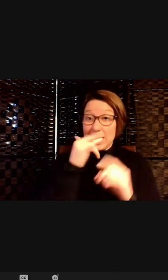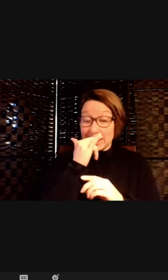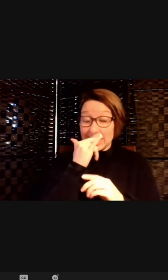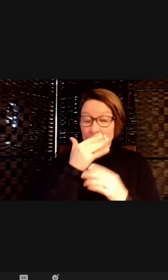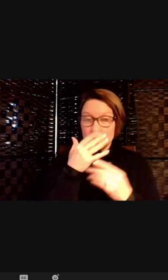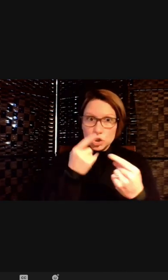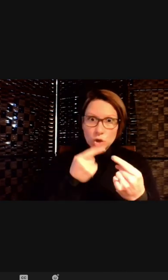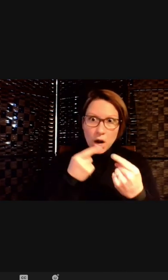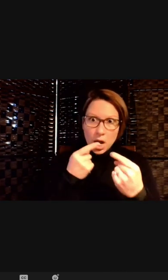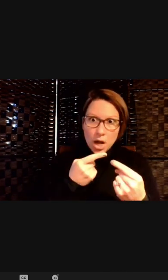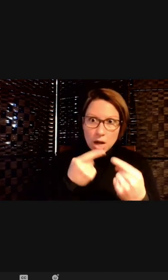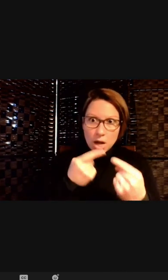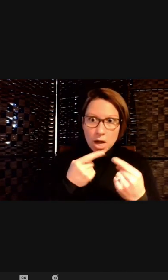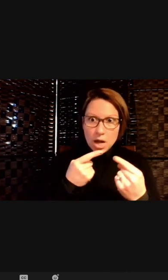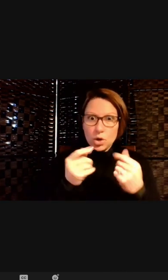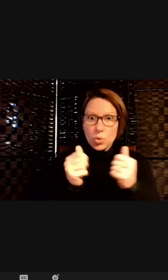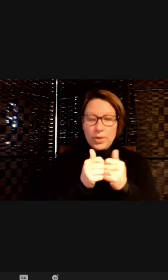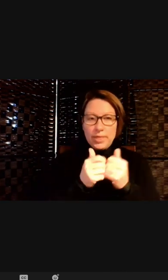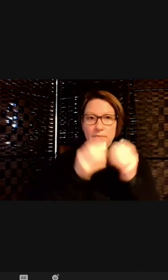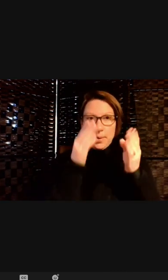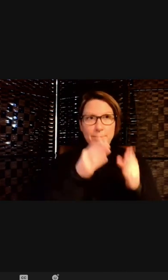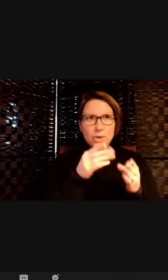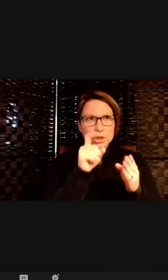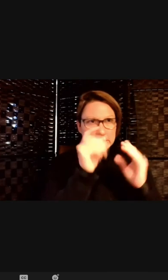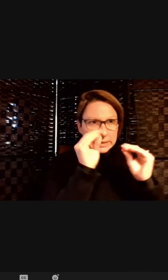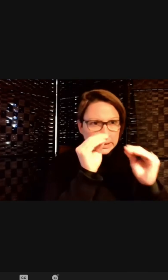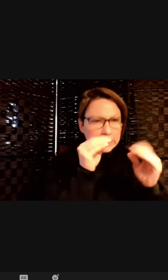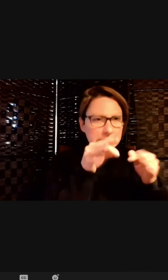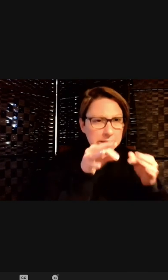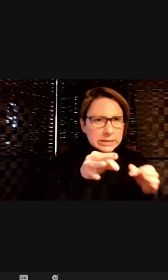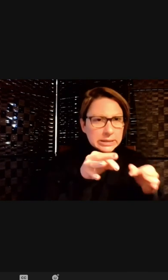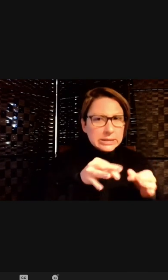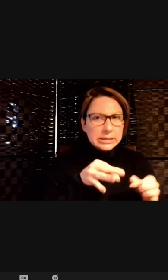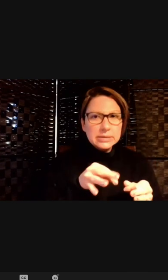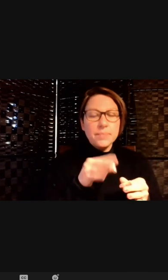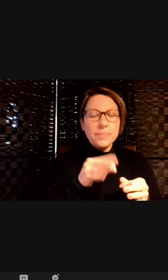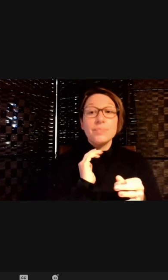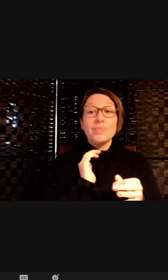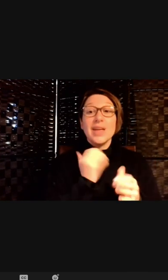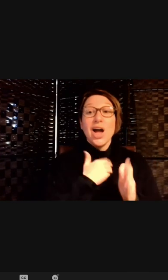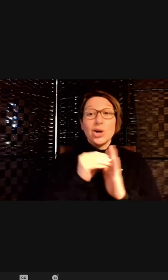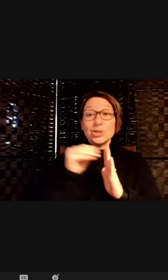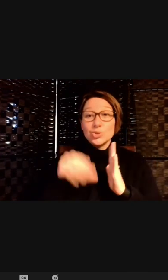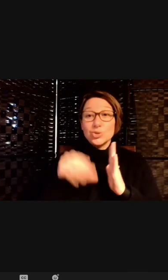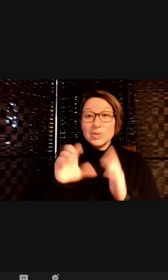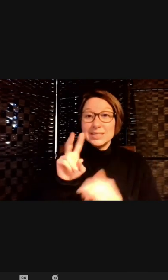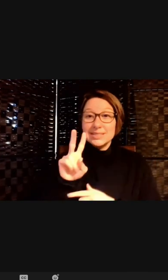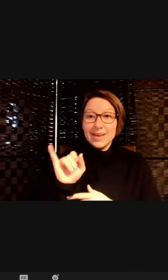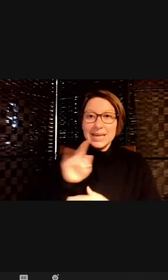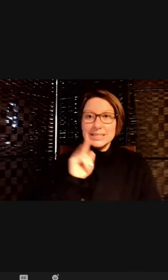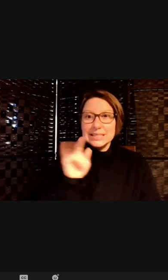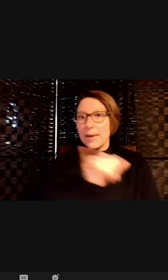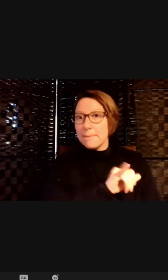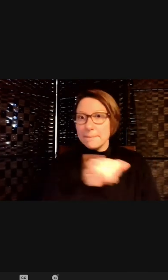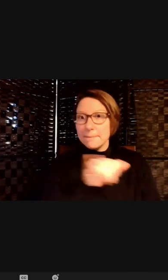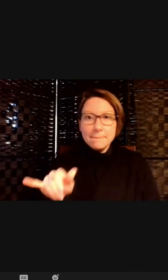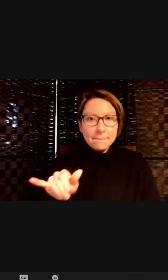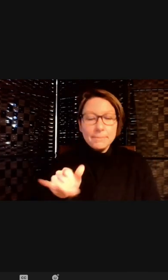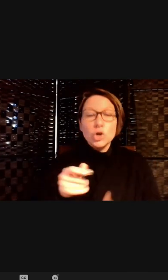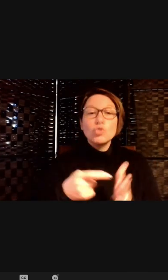that constant connection, that person to give them that explicit instruction. And our students with CVI are no different. They're requiring